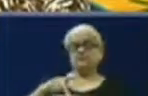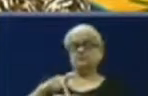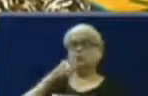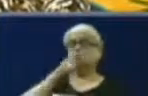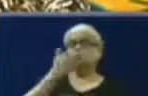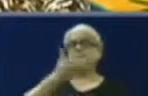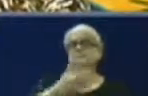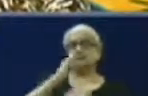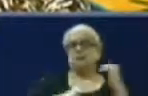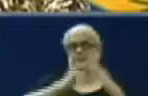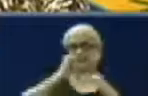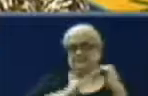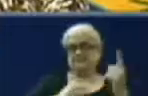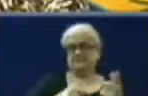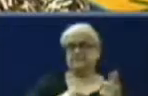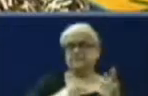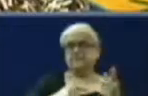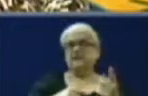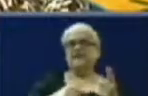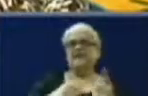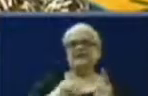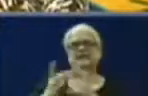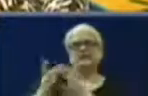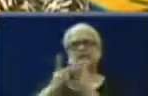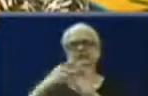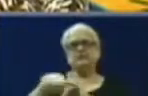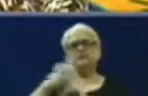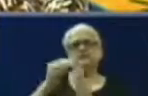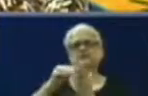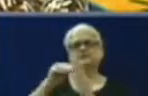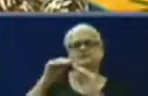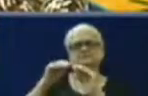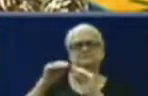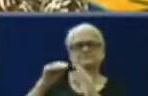conjunction with Jackie Wisman and Teresa Whitlow for students who may need